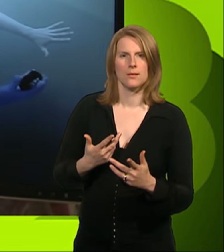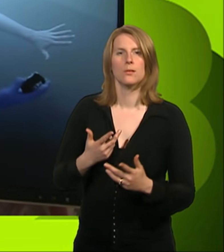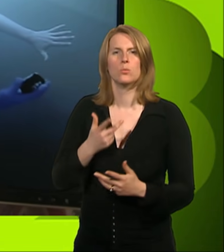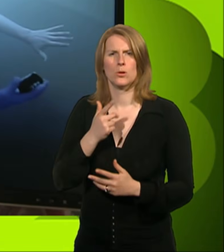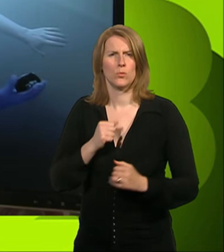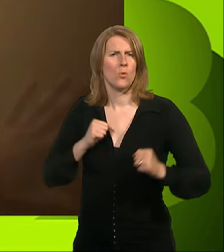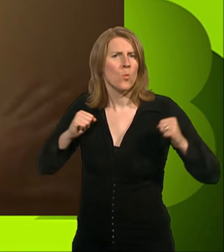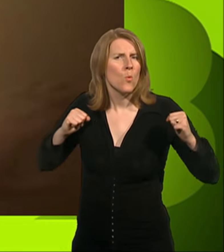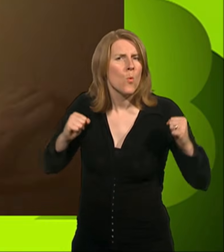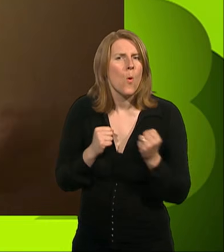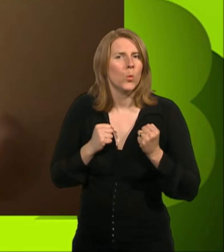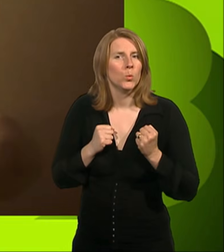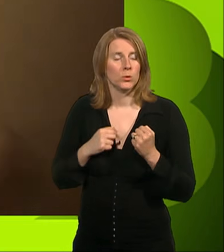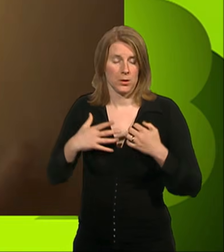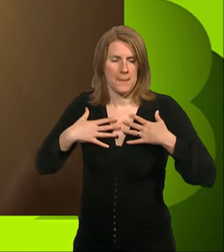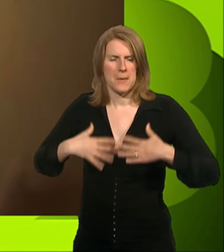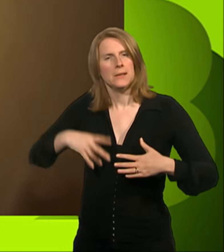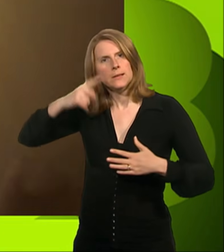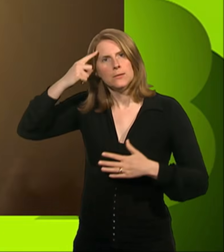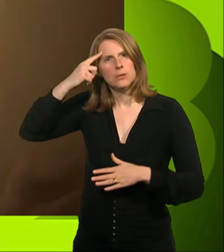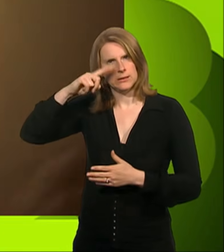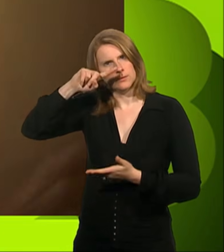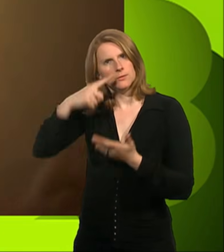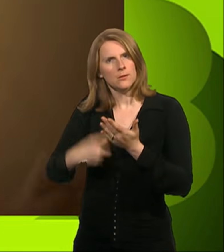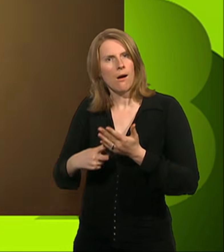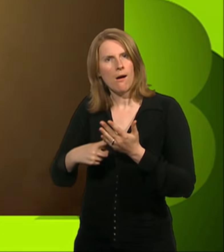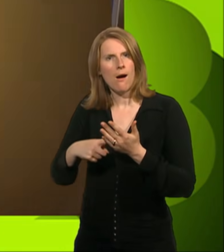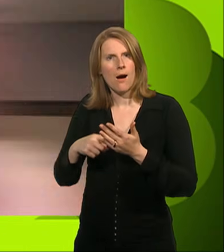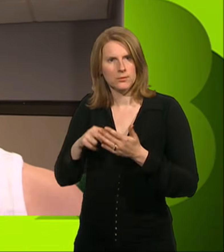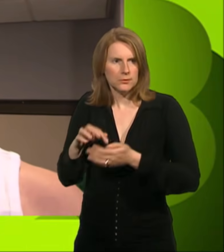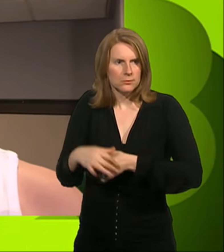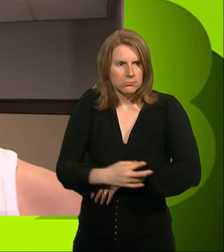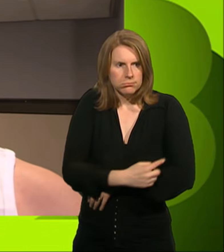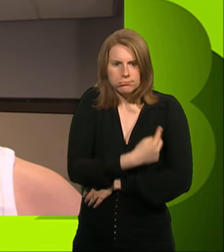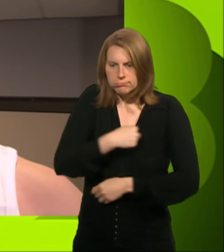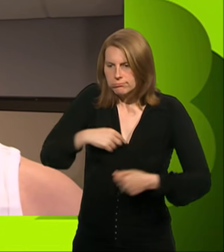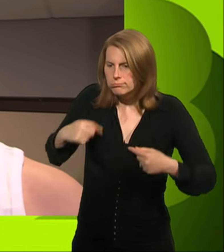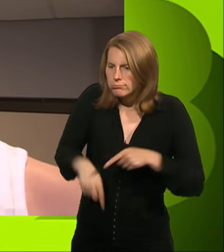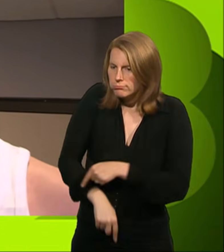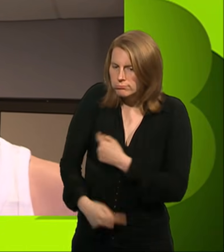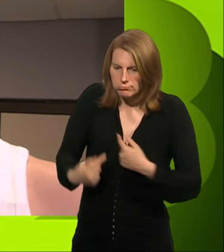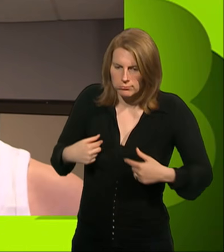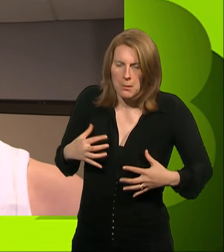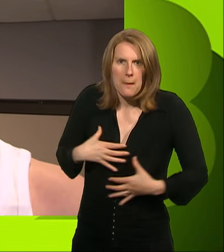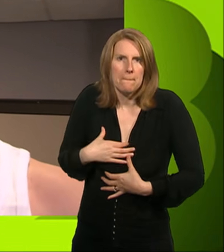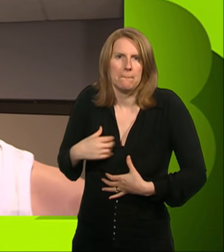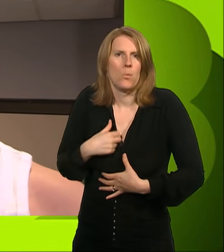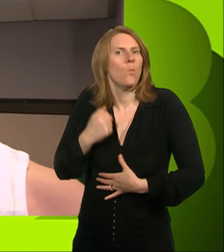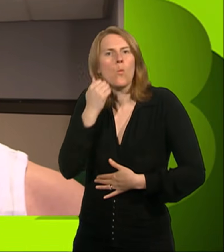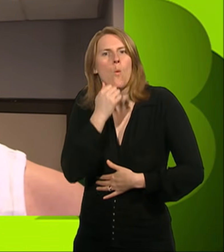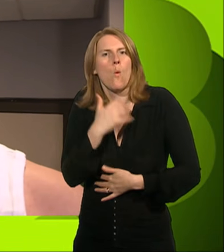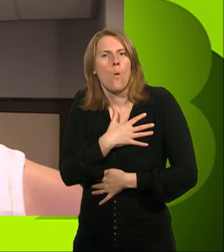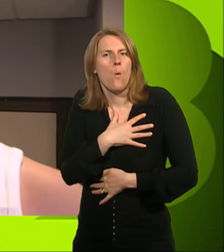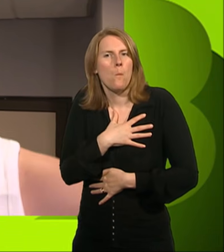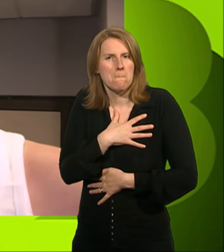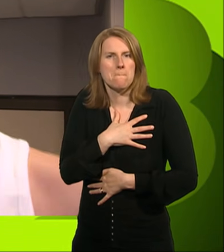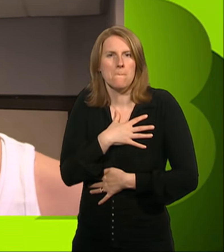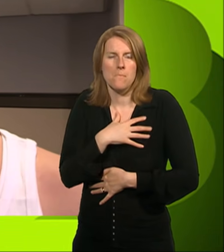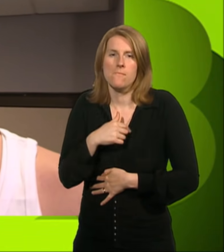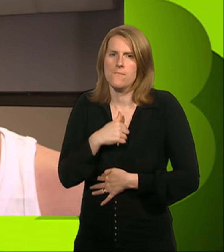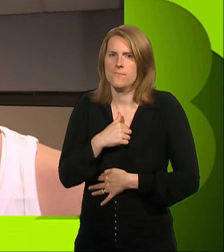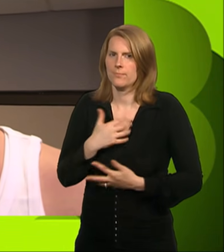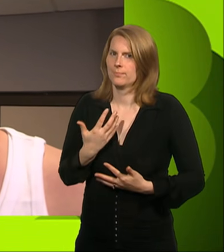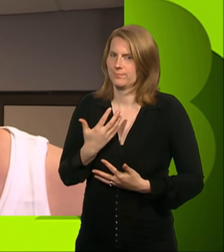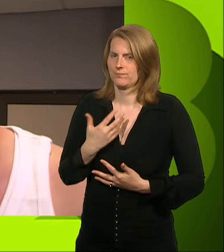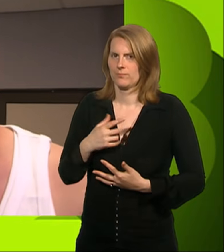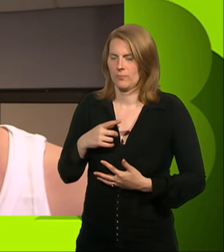your body starts making choices about what it wants to keep going. Very, very, very quickly, my body takes the warm blood from my skin,